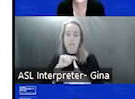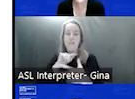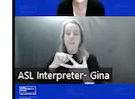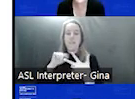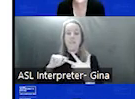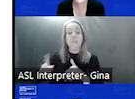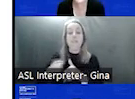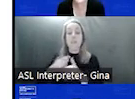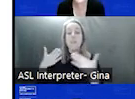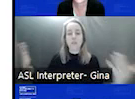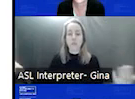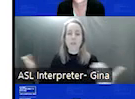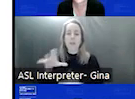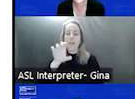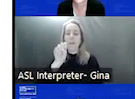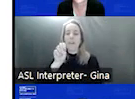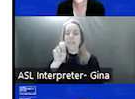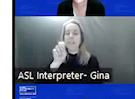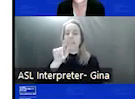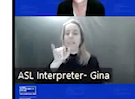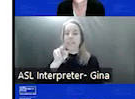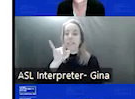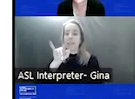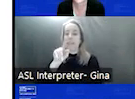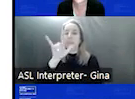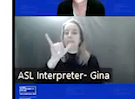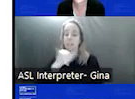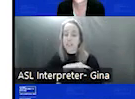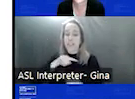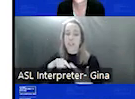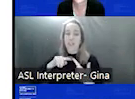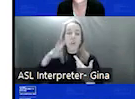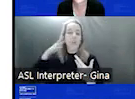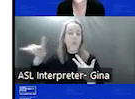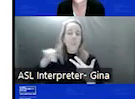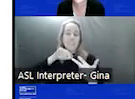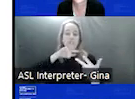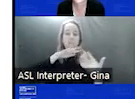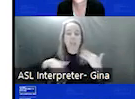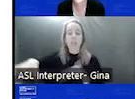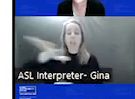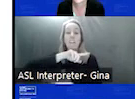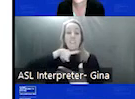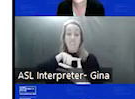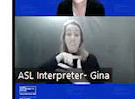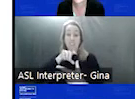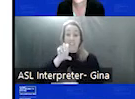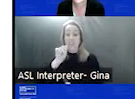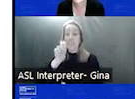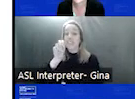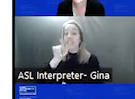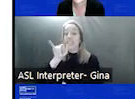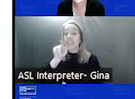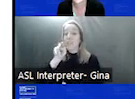being sustainability, and the next two are noise and pollution. In terms of sustainability, I really enjoy